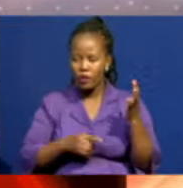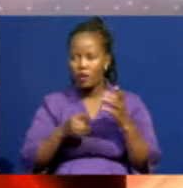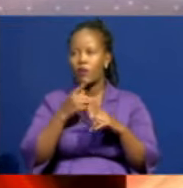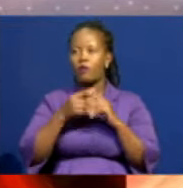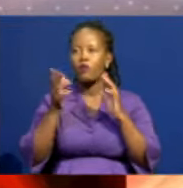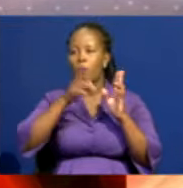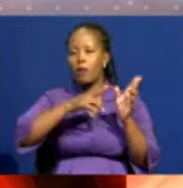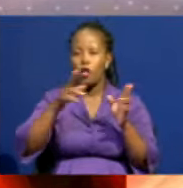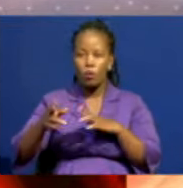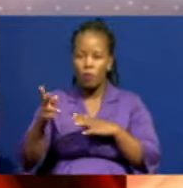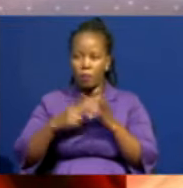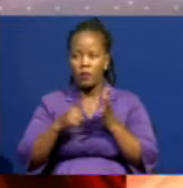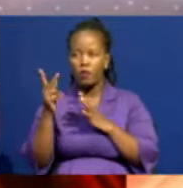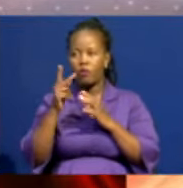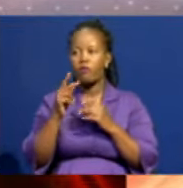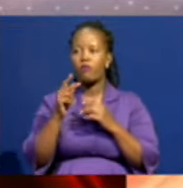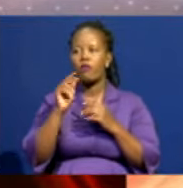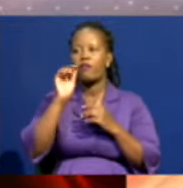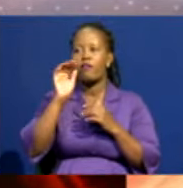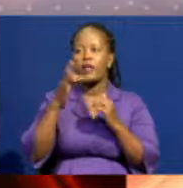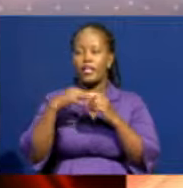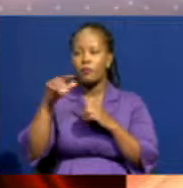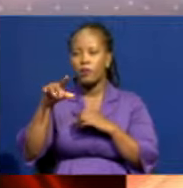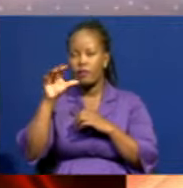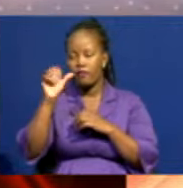of 8.5 billion shillings by the tourism fund,